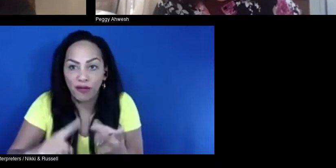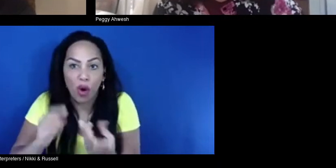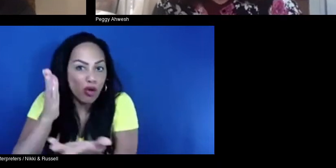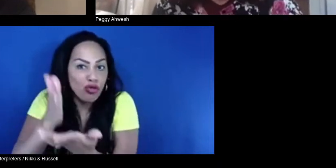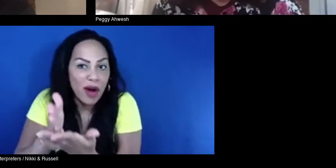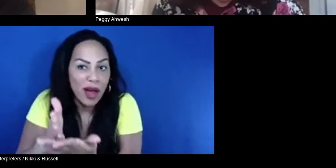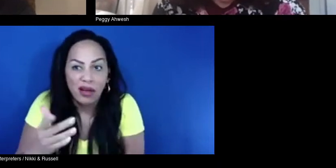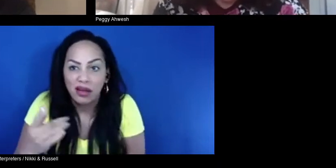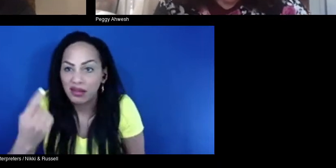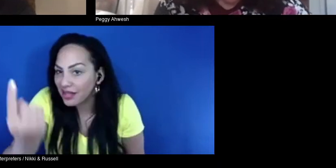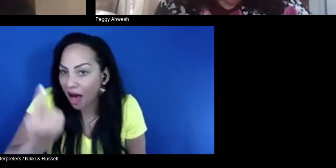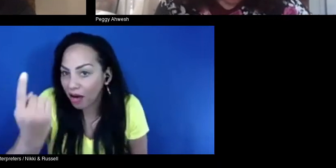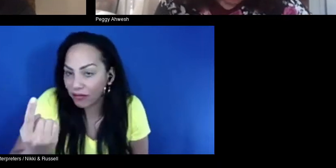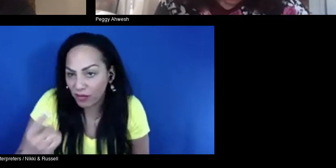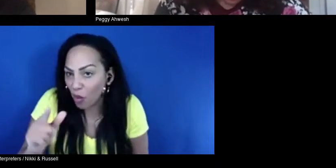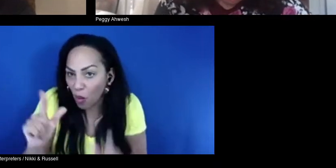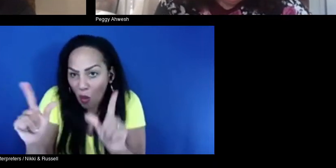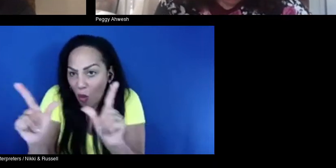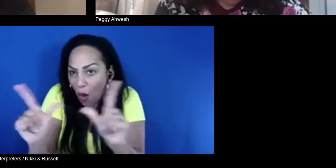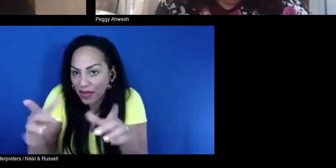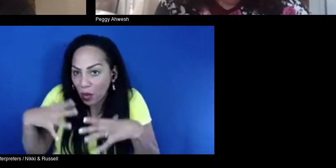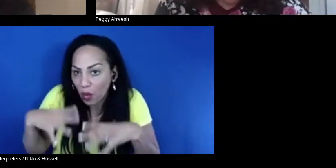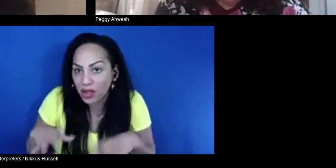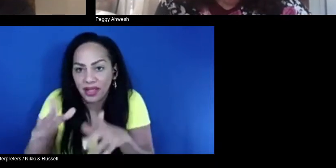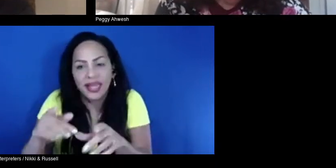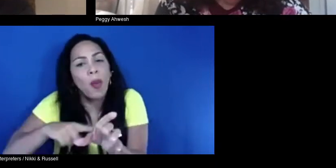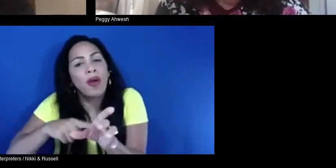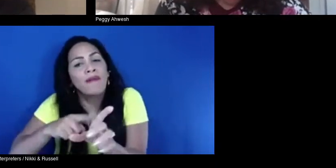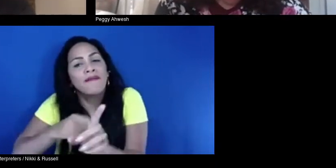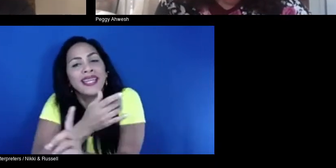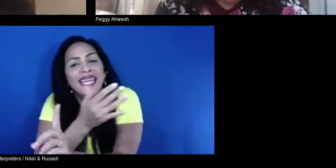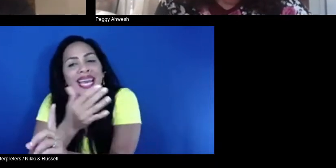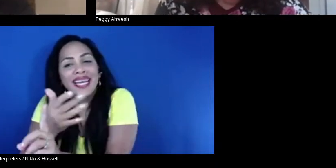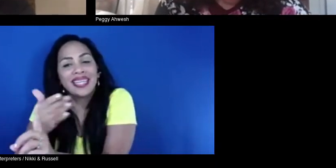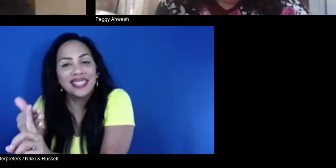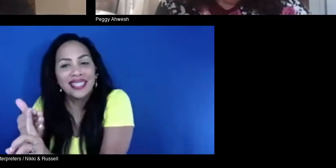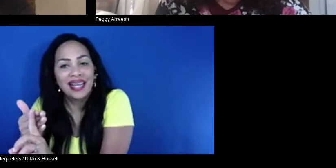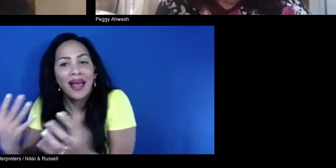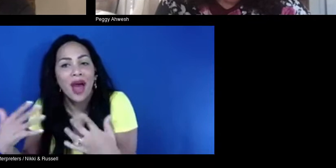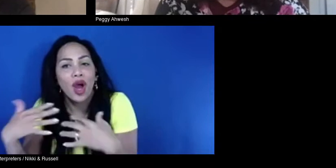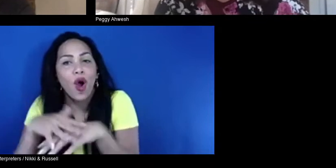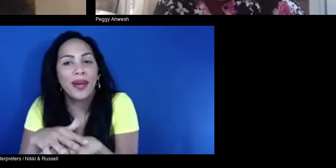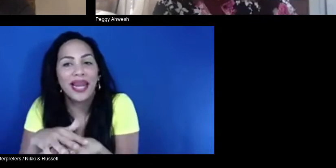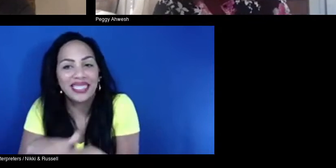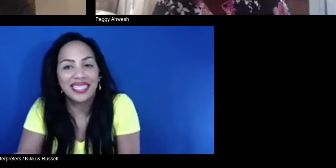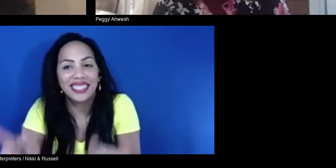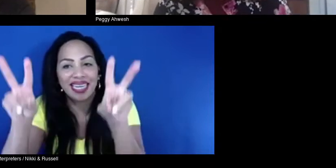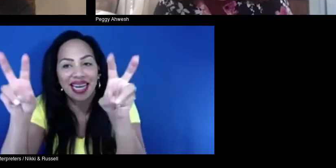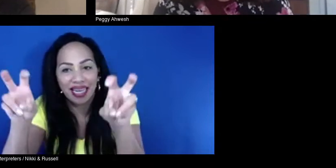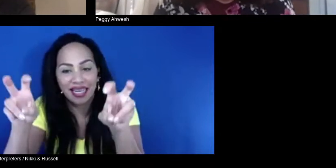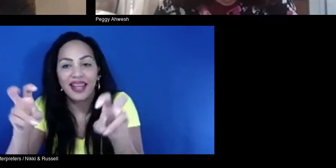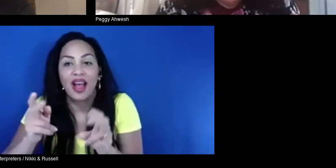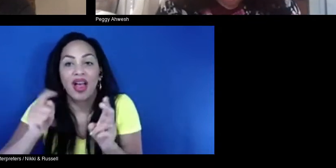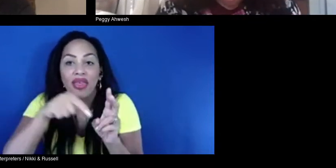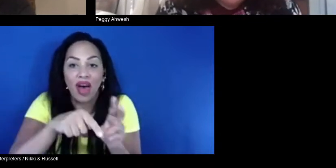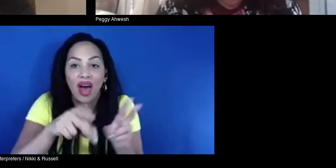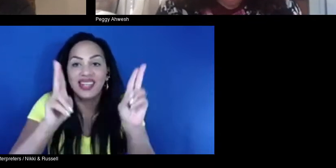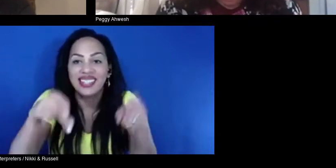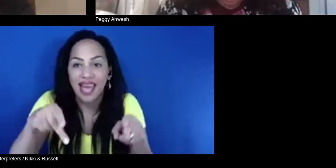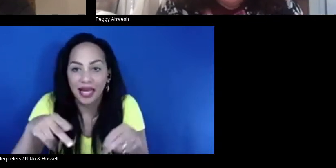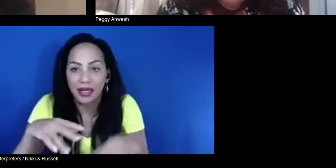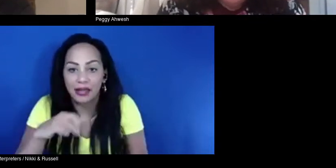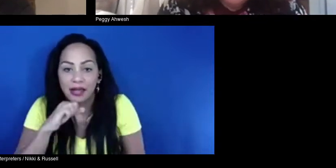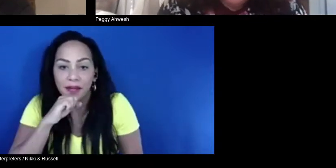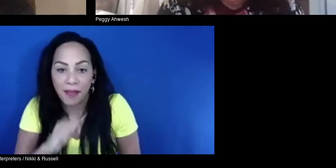And I think maybe culminated with The Dead Man, which is actually shot in 16mm, because I really did prefer Super 8